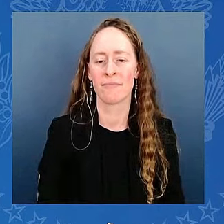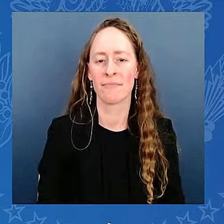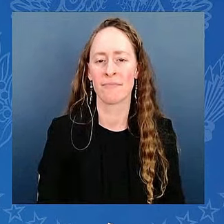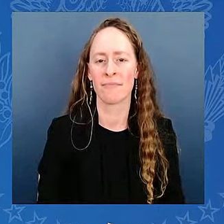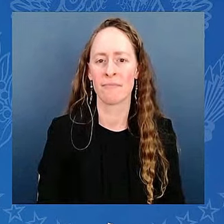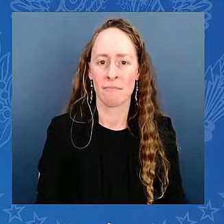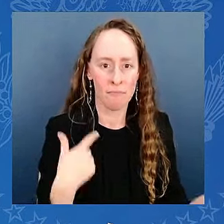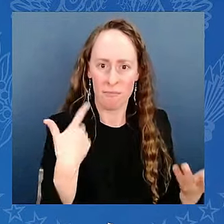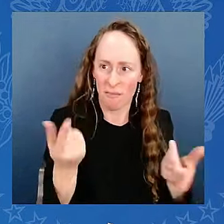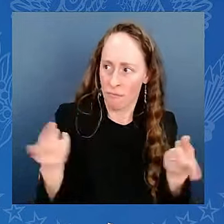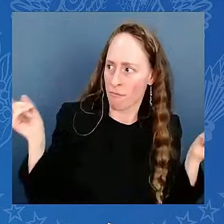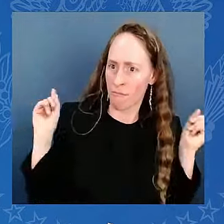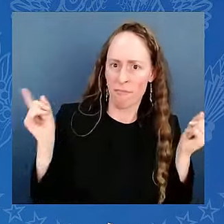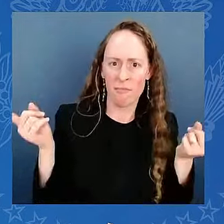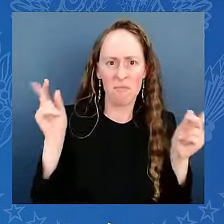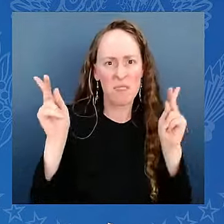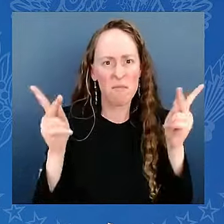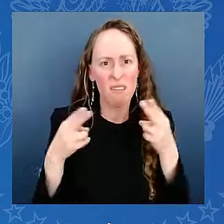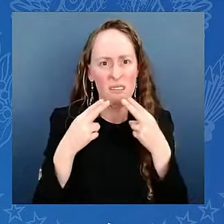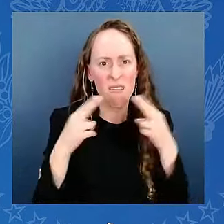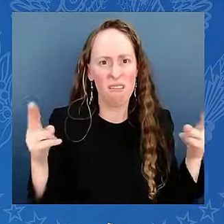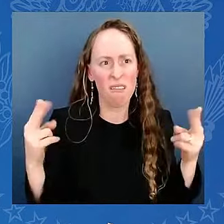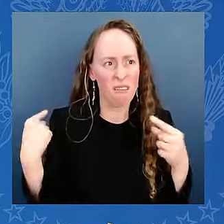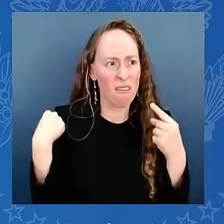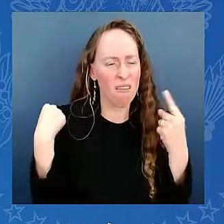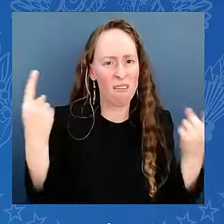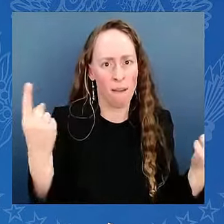Thanks. All right. Thanks, everybody.